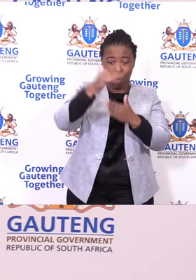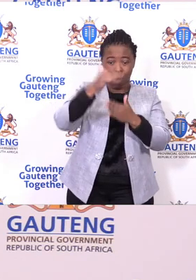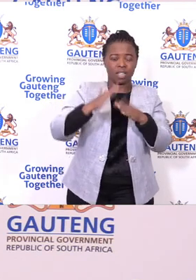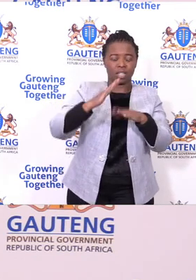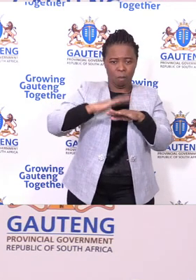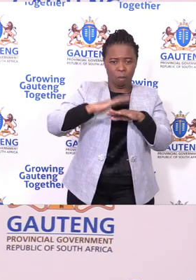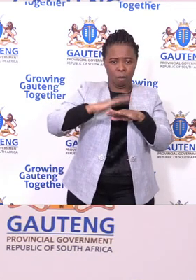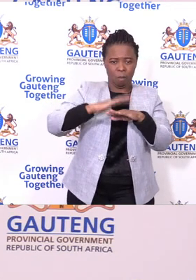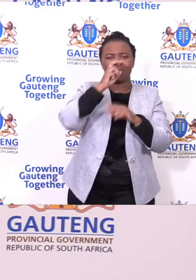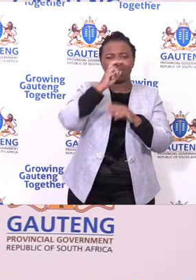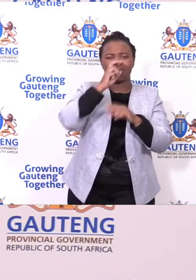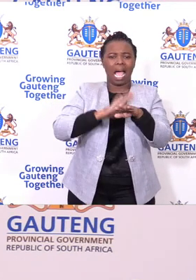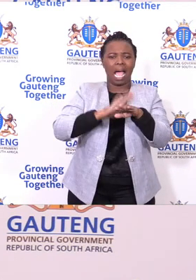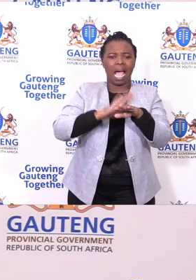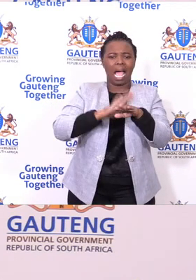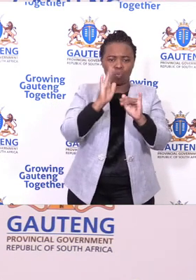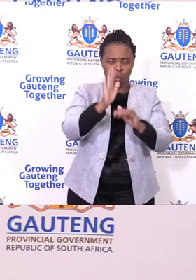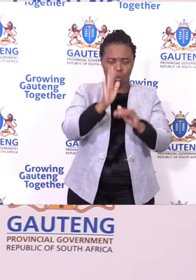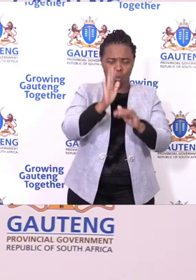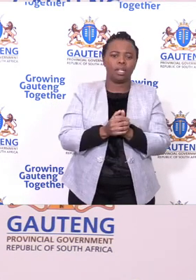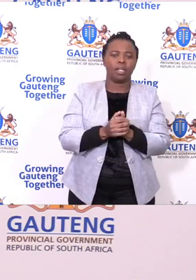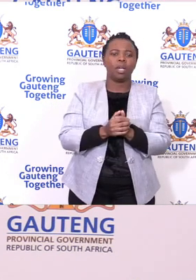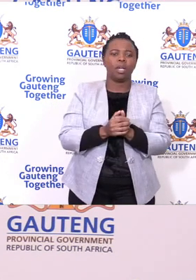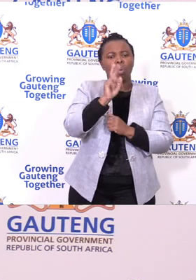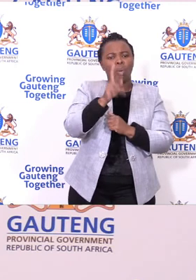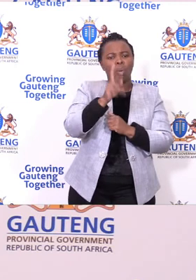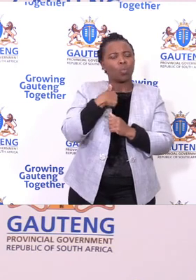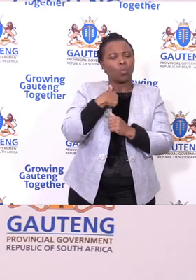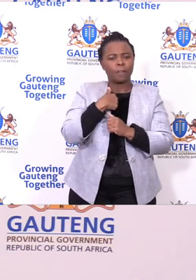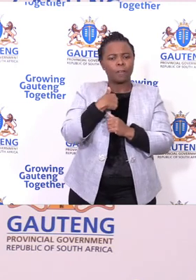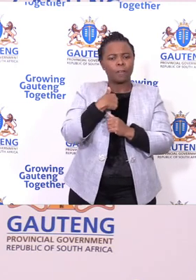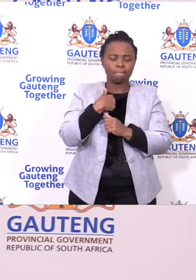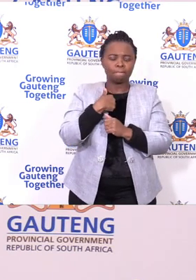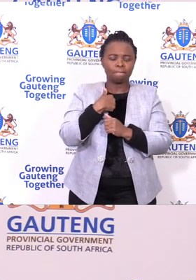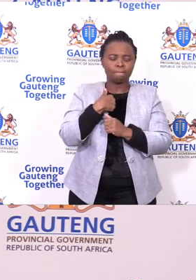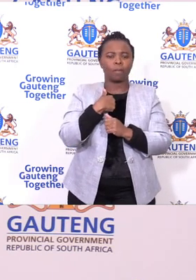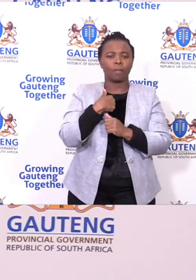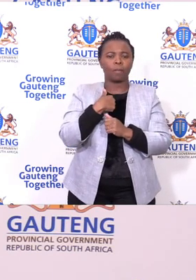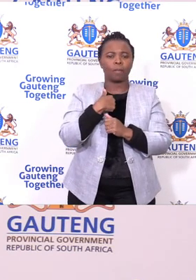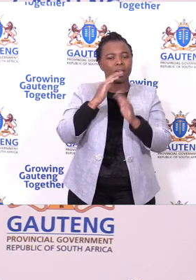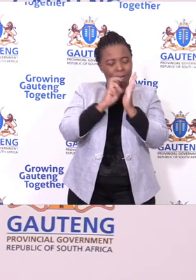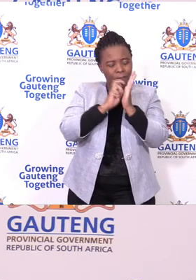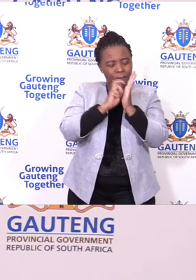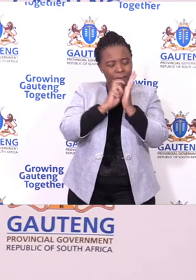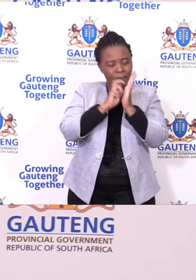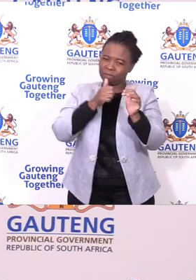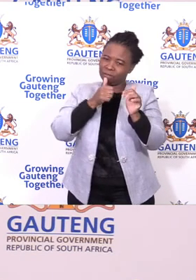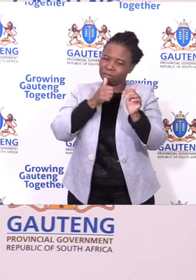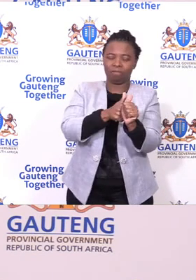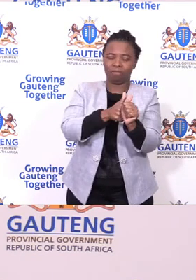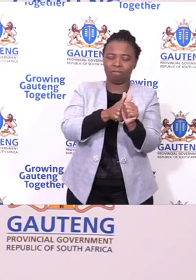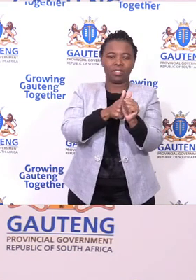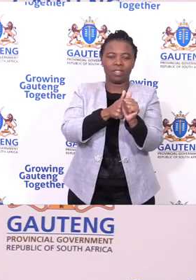nature. The other part about it is that we need to continuously observe regulations in terms of crowd